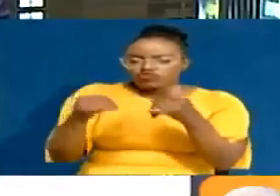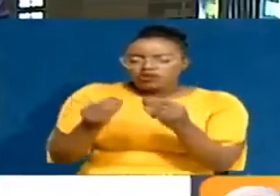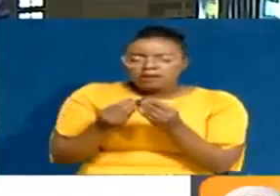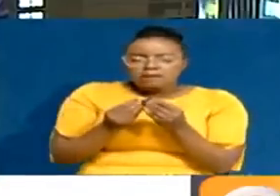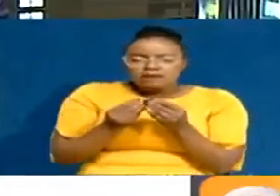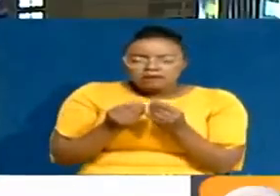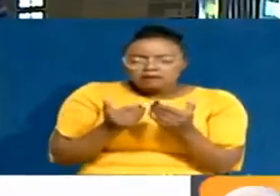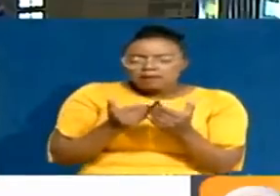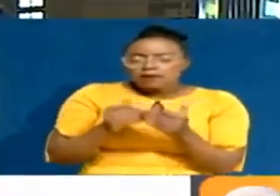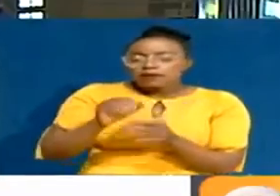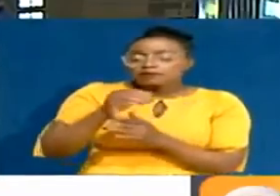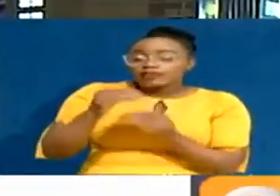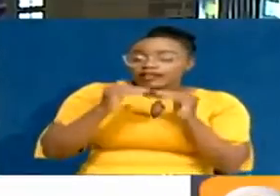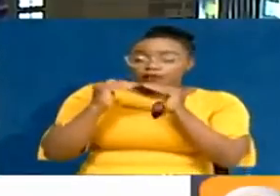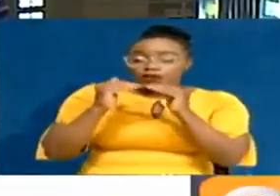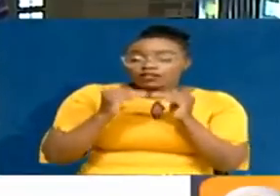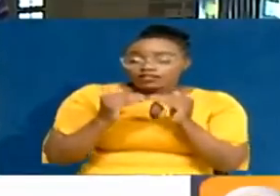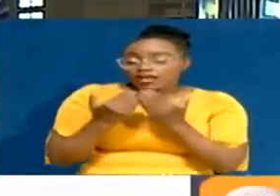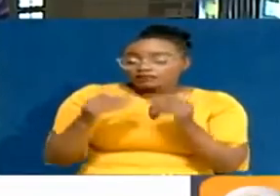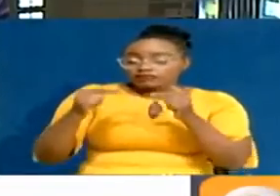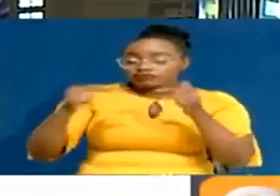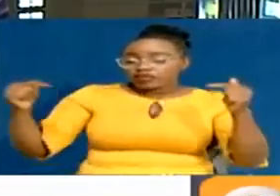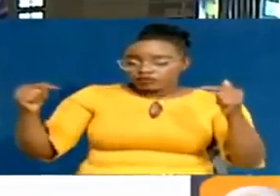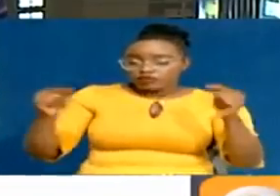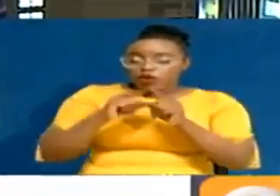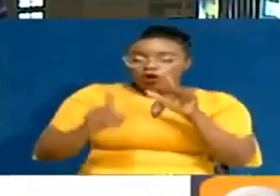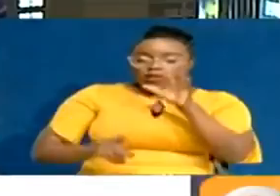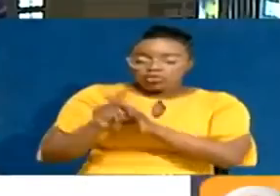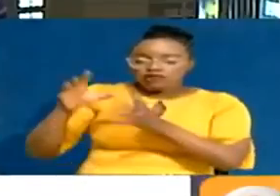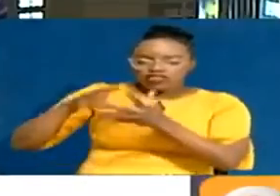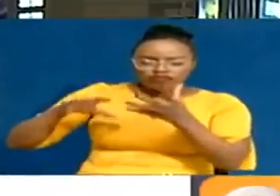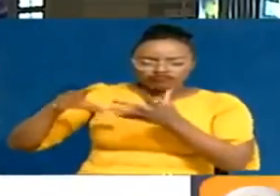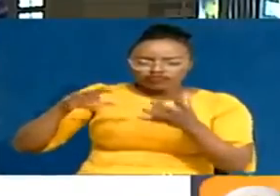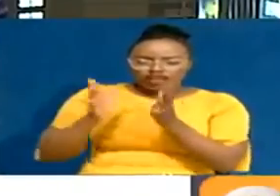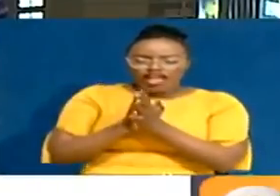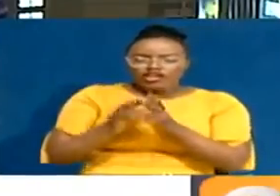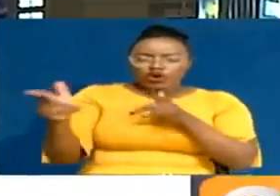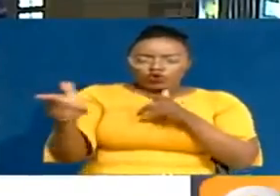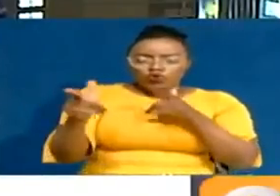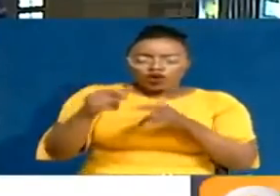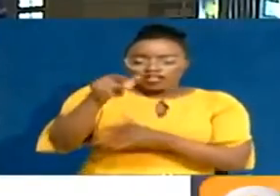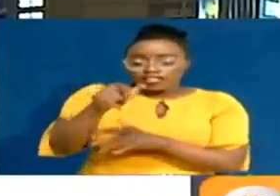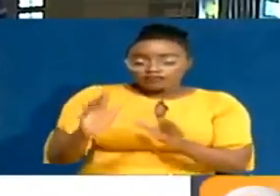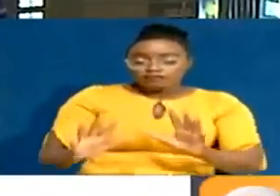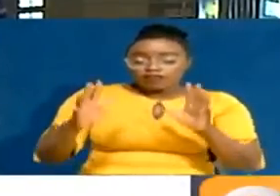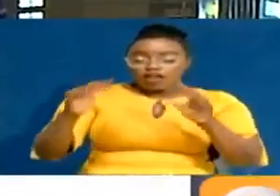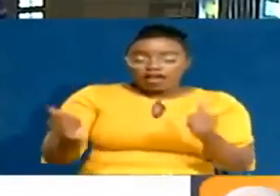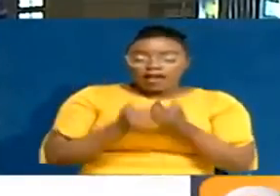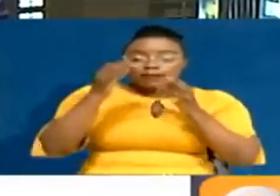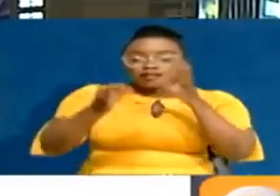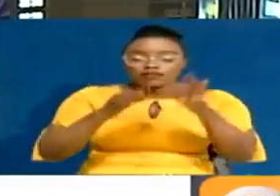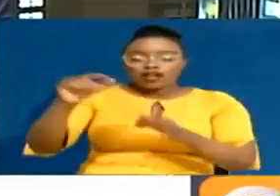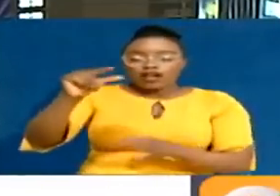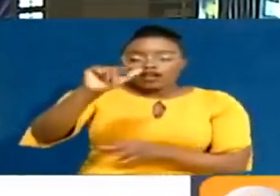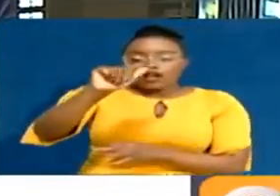combating allied democratic movement rebels who are wreaking havoc in the mineral-rich country. In a ceremony held at the Embakasi